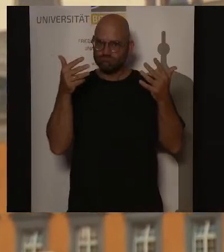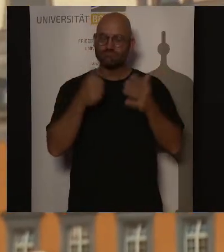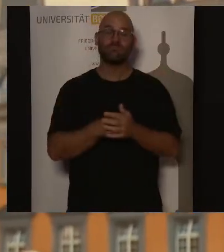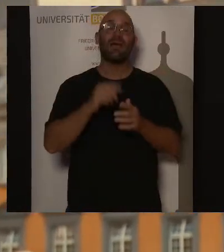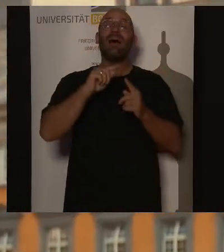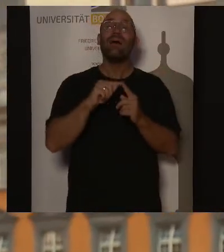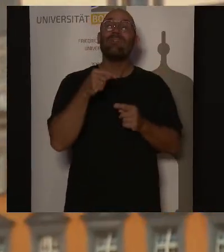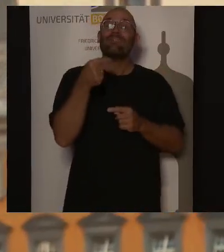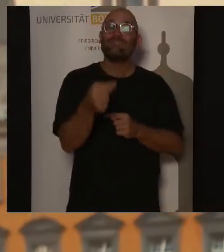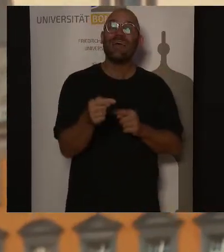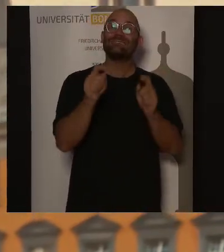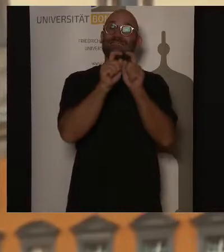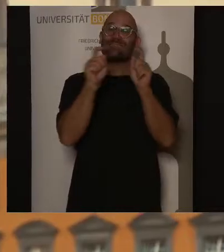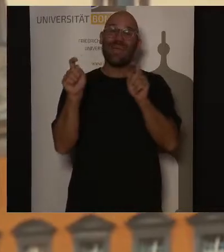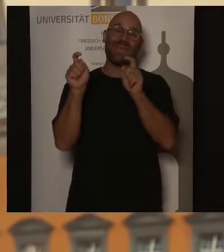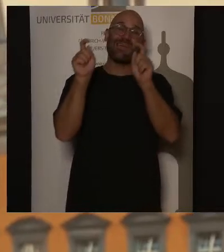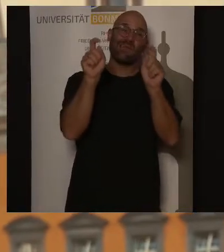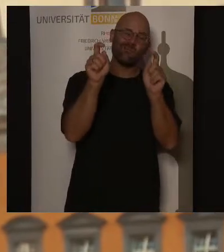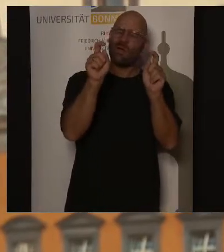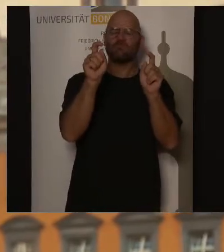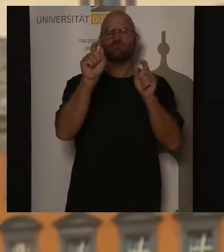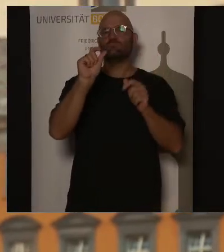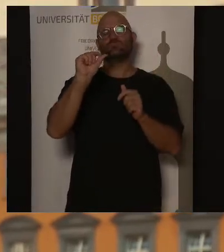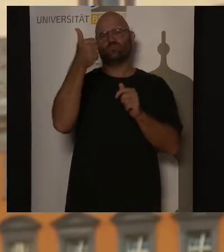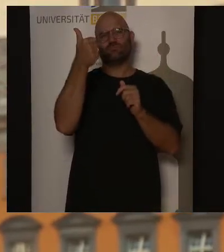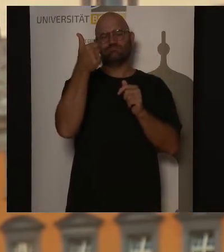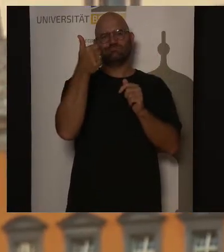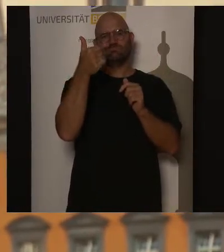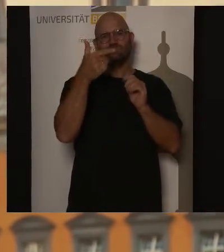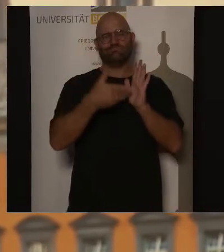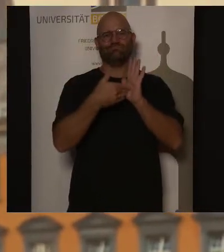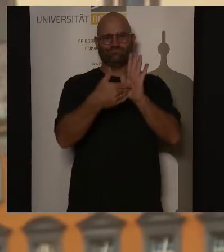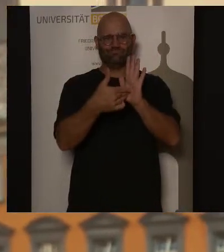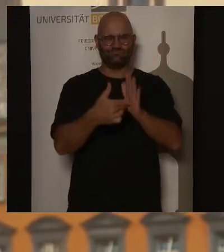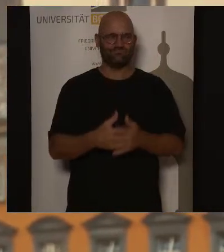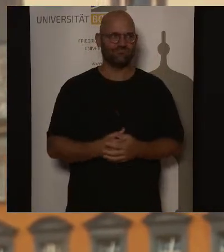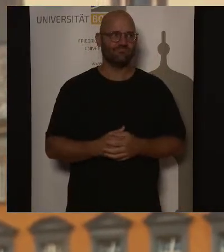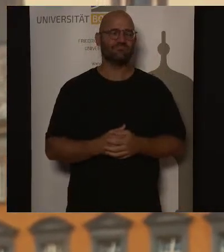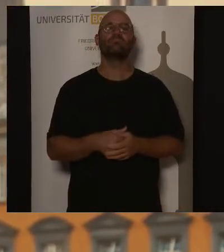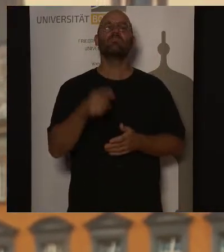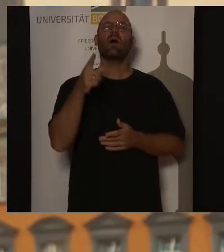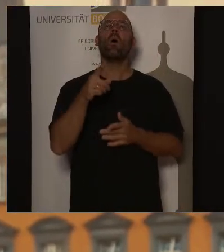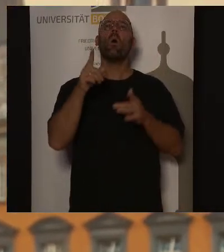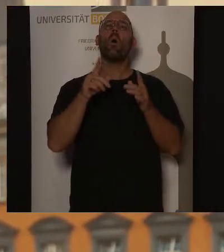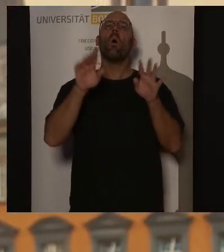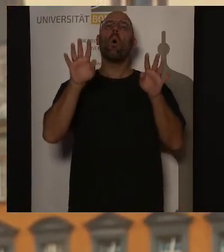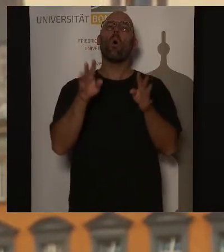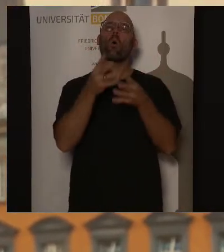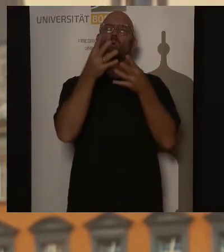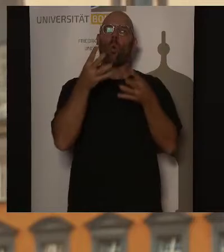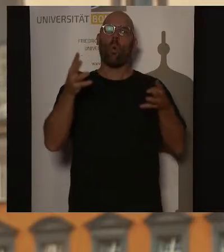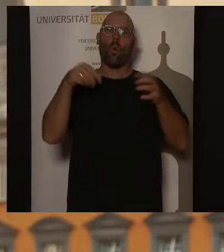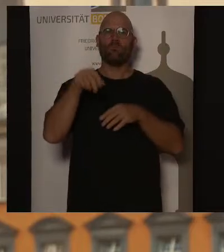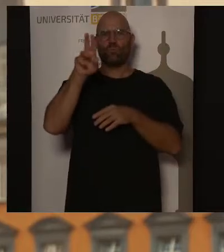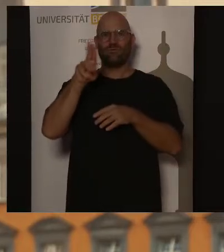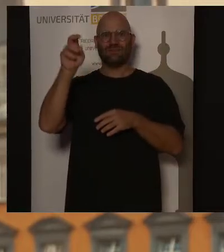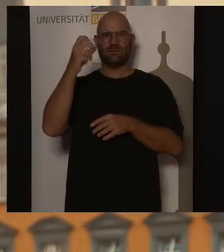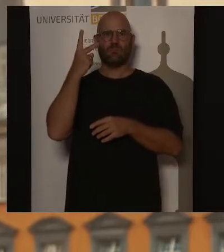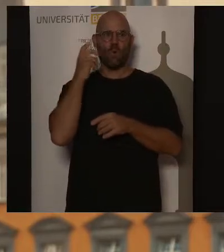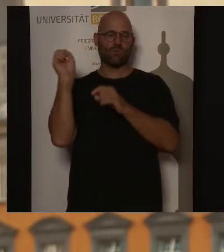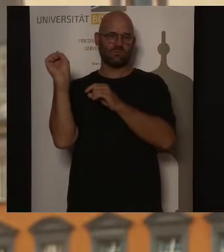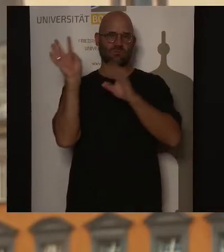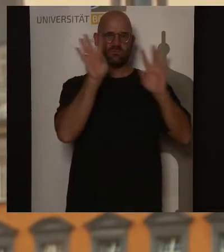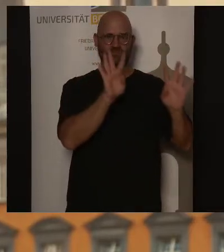Market. And now before we move on, we have another short video for you. Or actually not a video, we have a